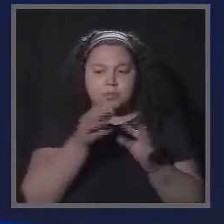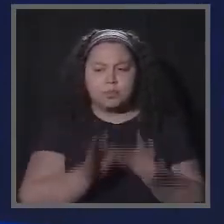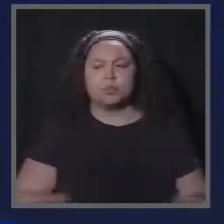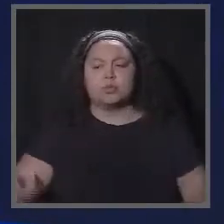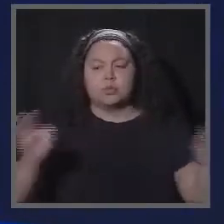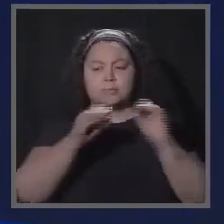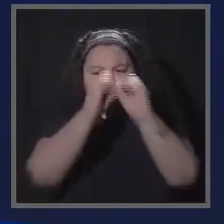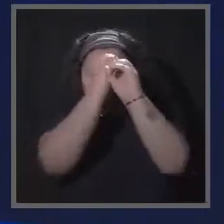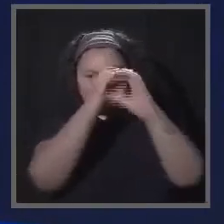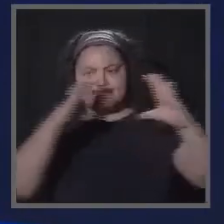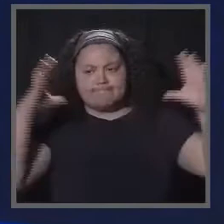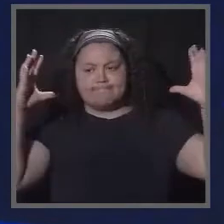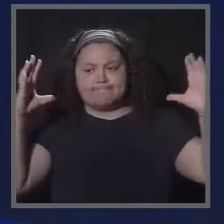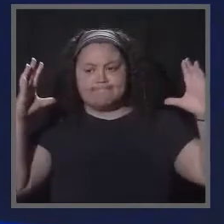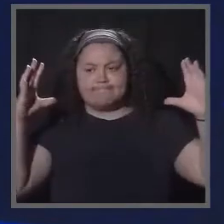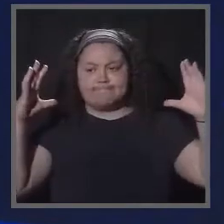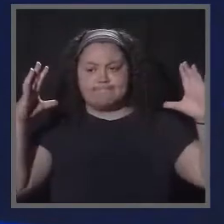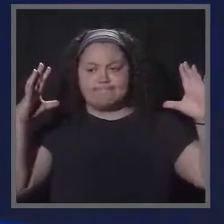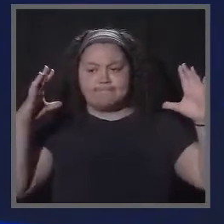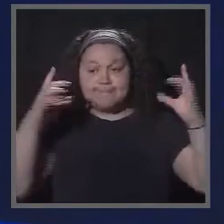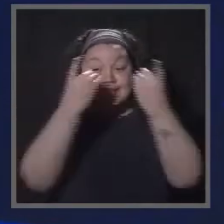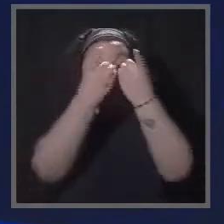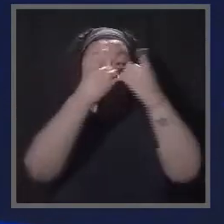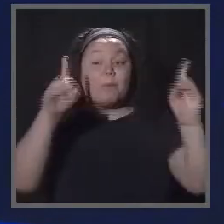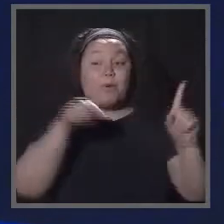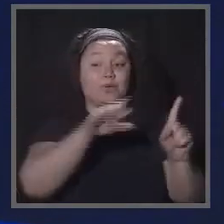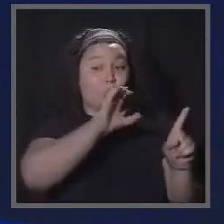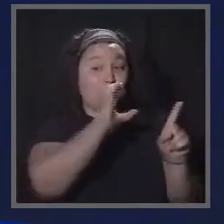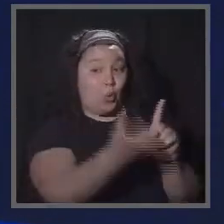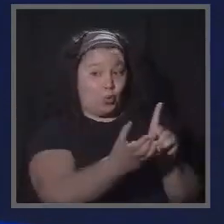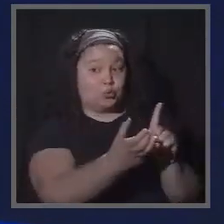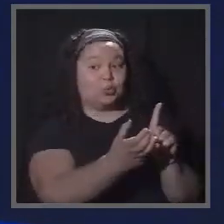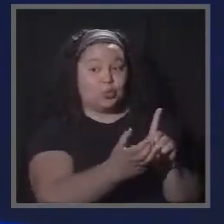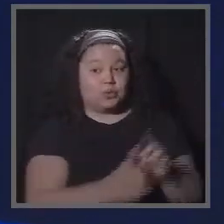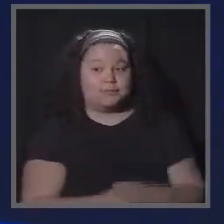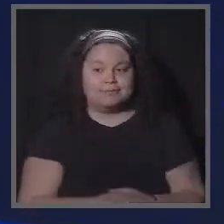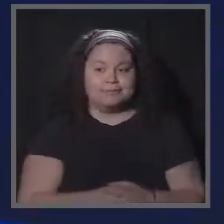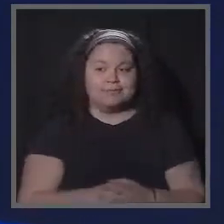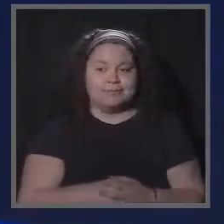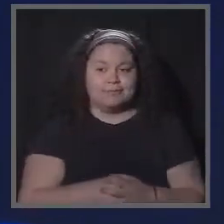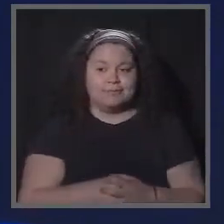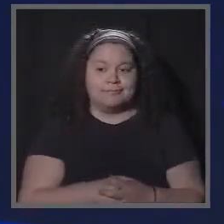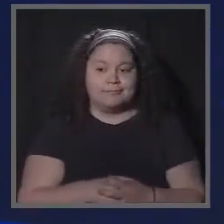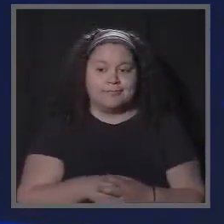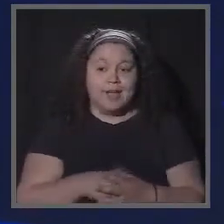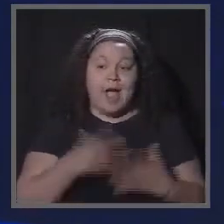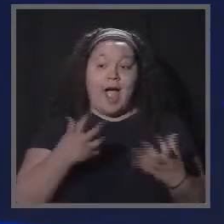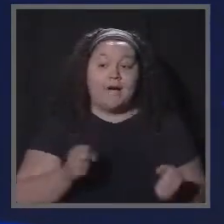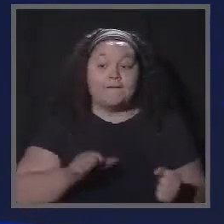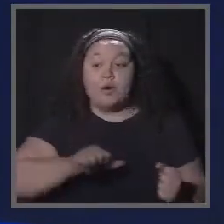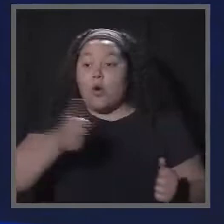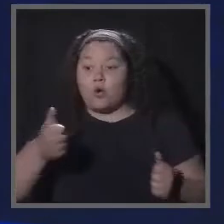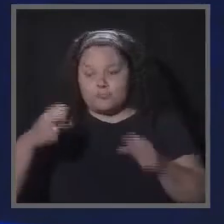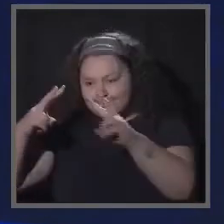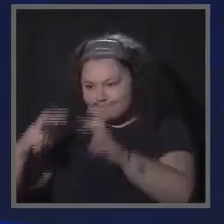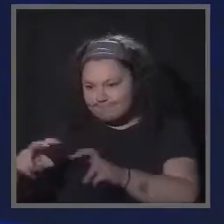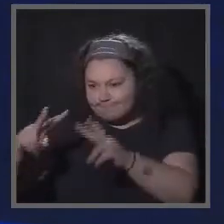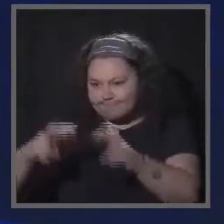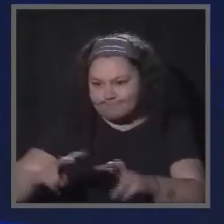cultural democracy. And we are lucky to have another researcher with us today, also, although